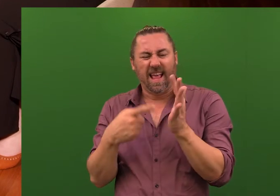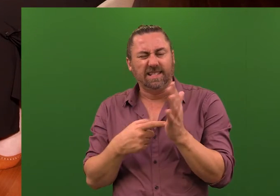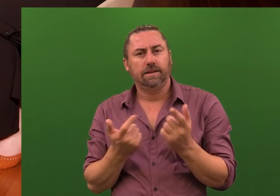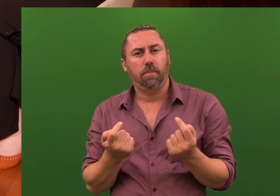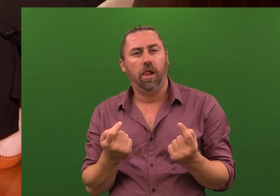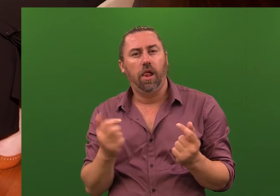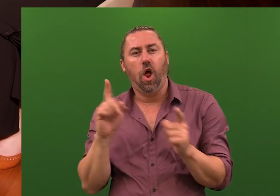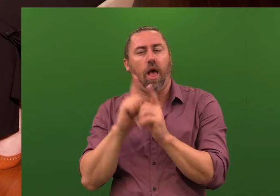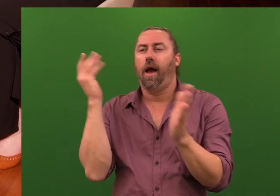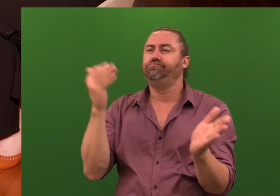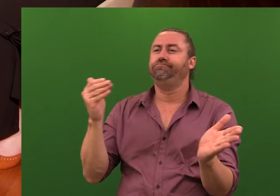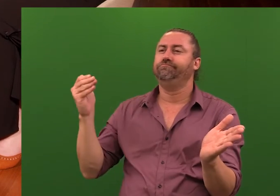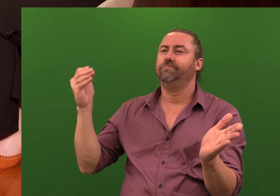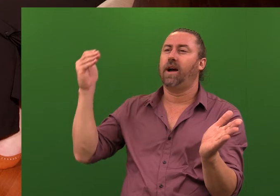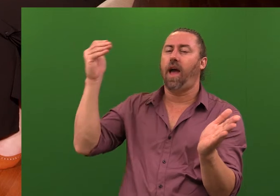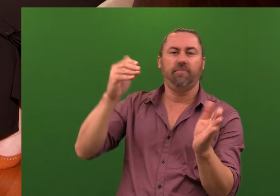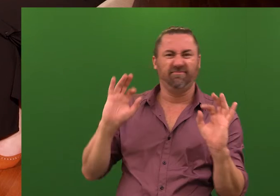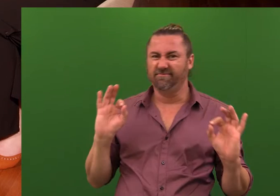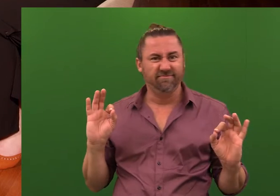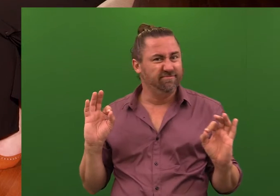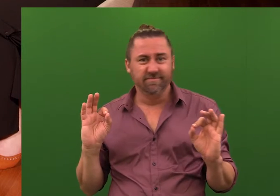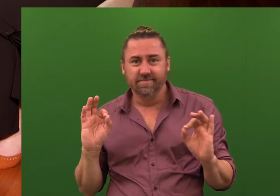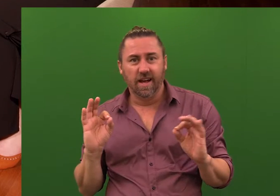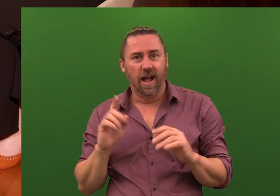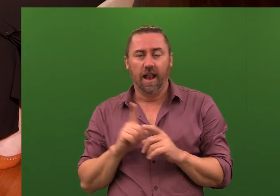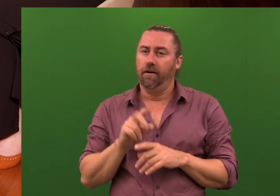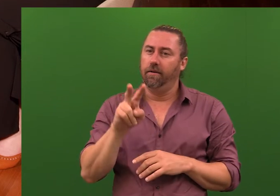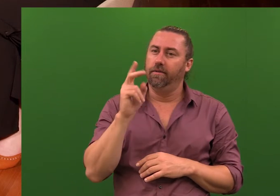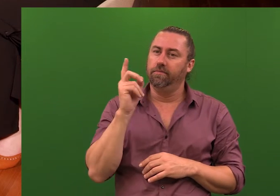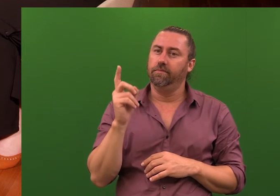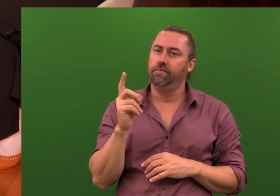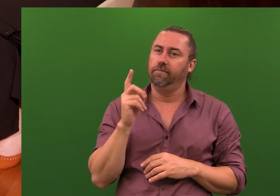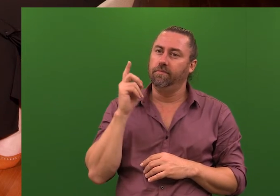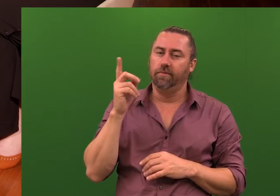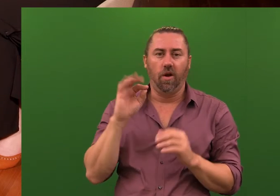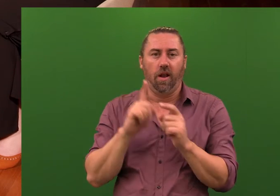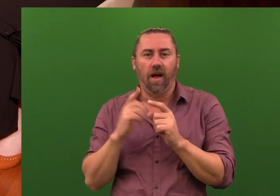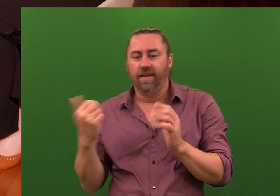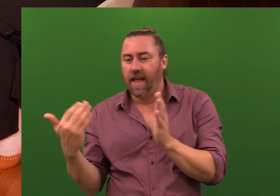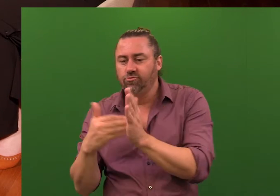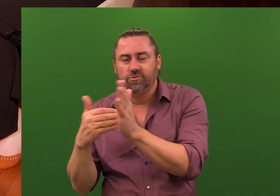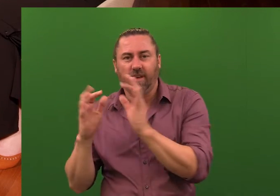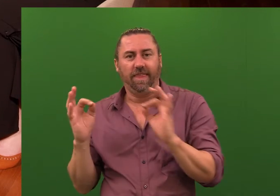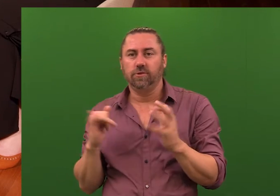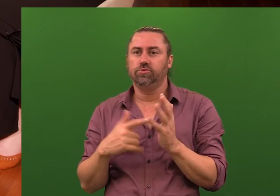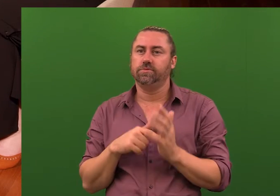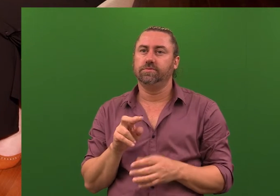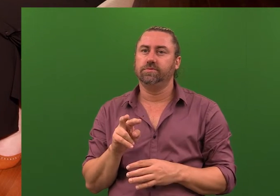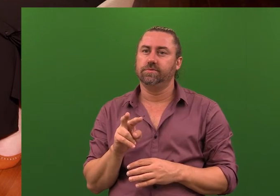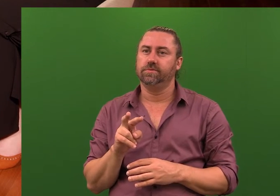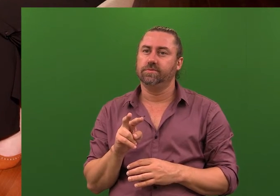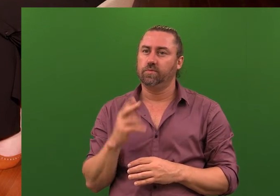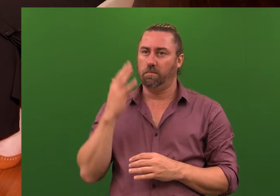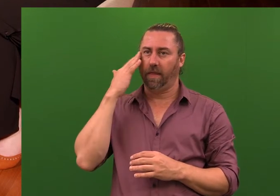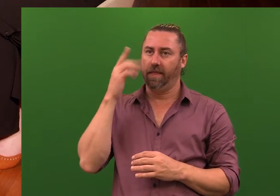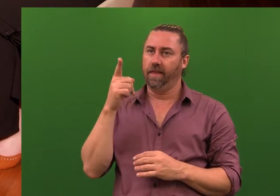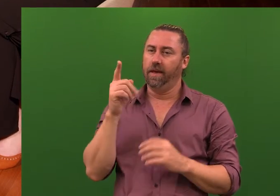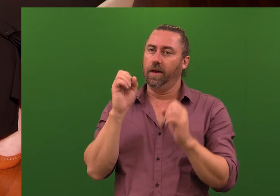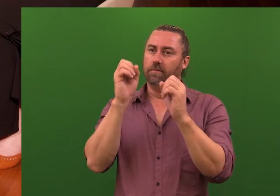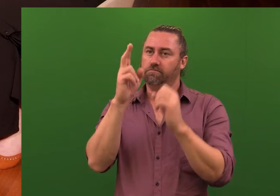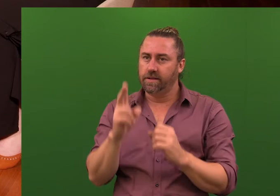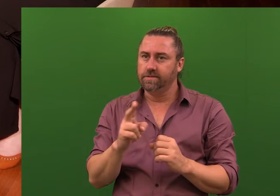There's real power in it too, to see those sort of 3 generations, and especially those works where it is quite ritualistic